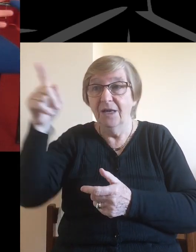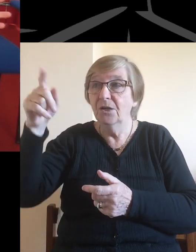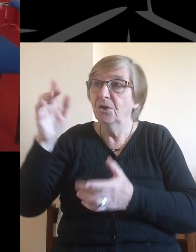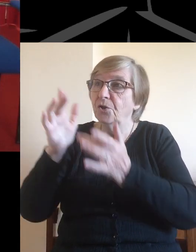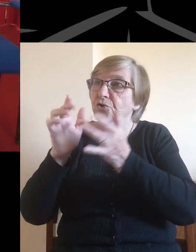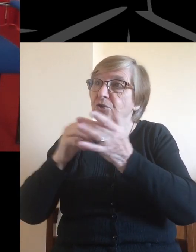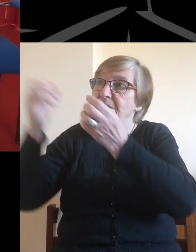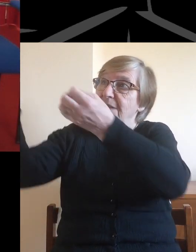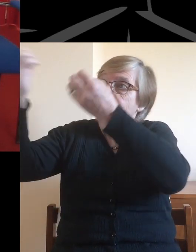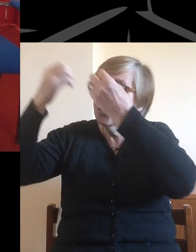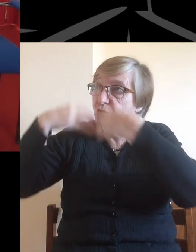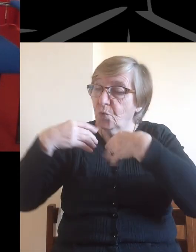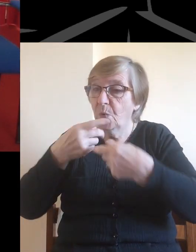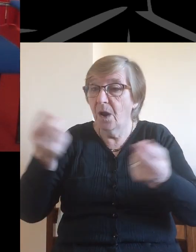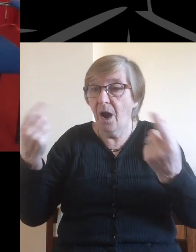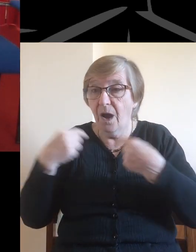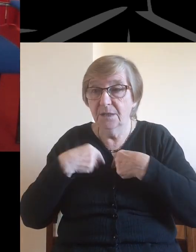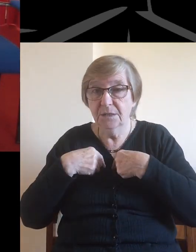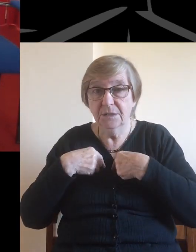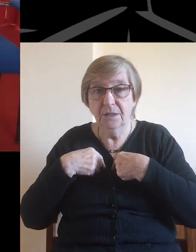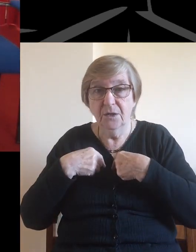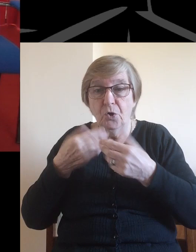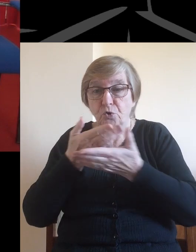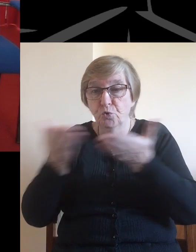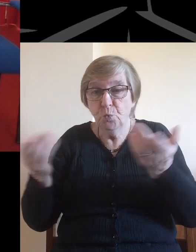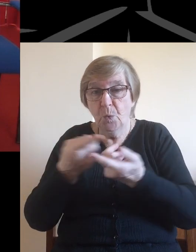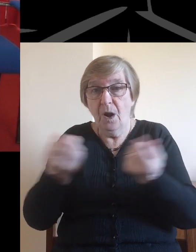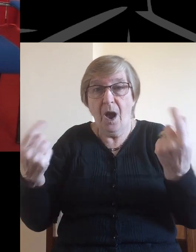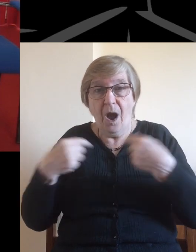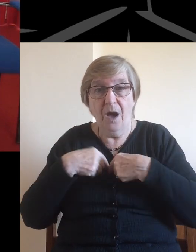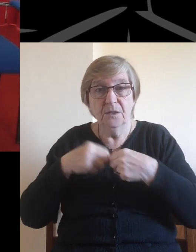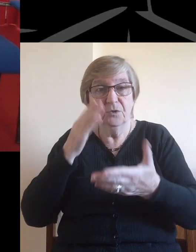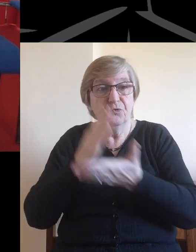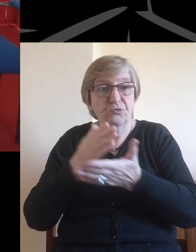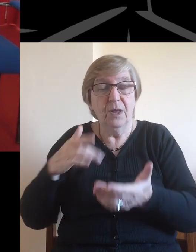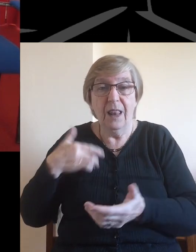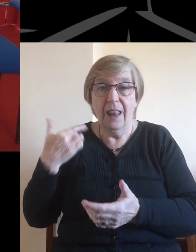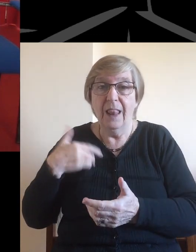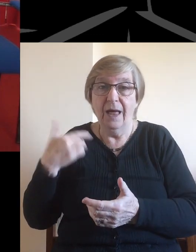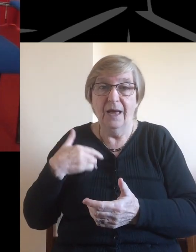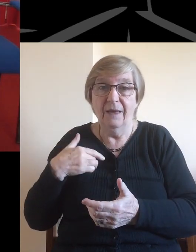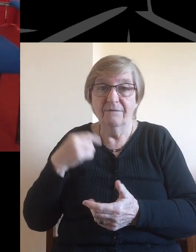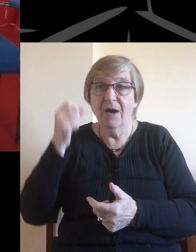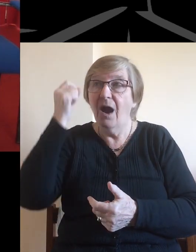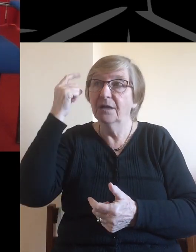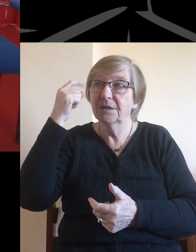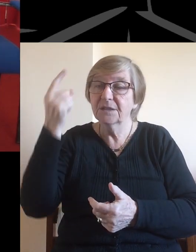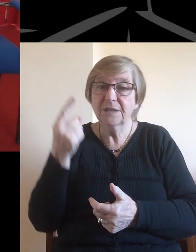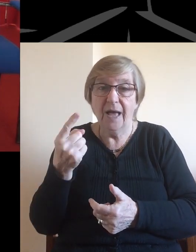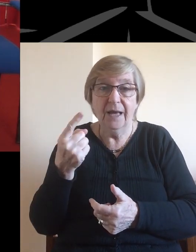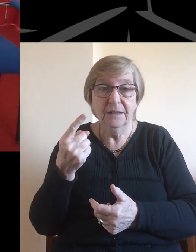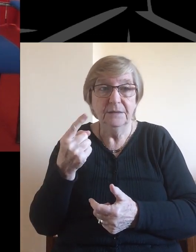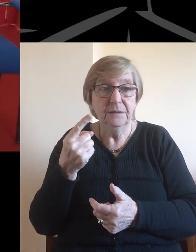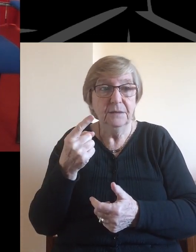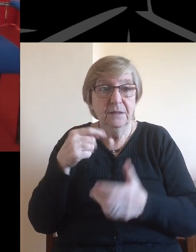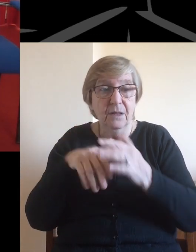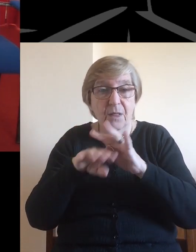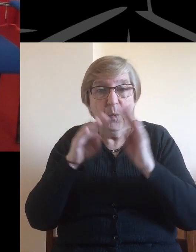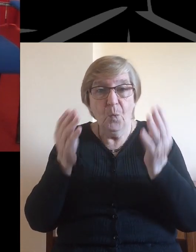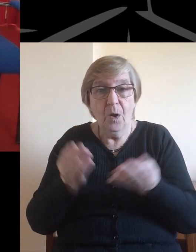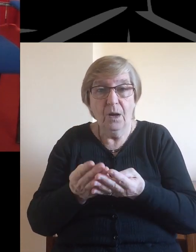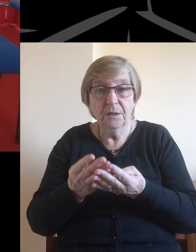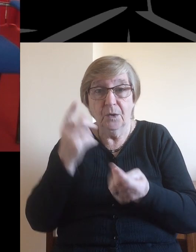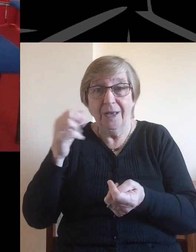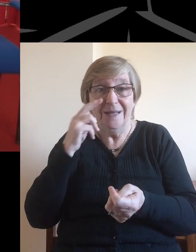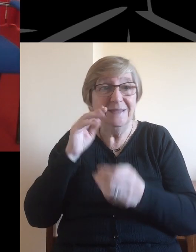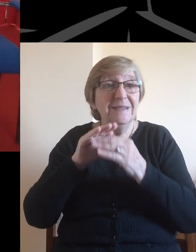shone his light so that we can see more of life and what it's like, understand better the place we have in this world, but also we